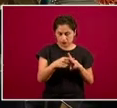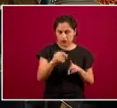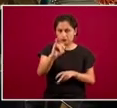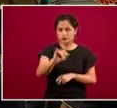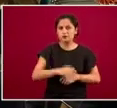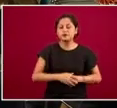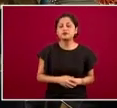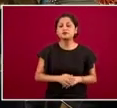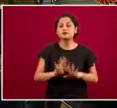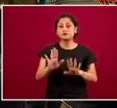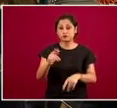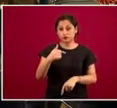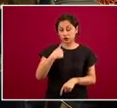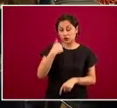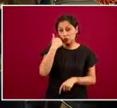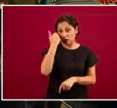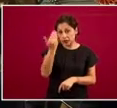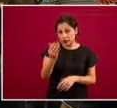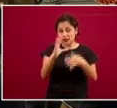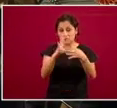statistic. Thank you.